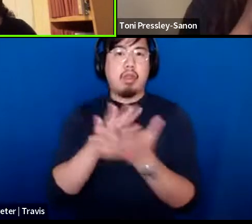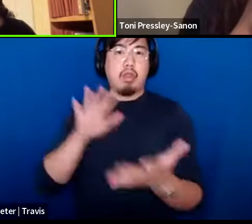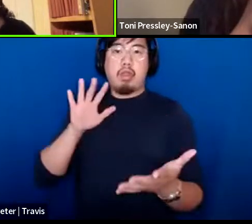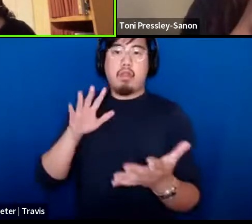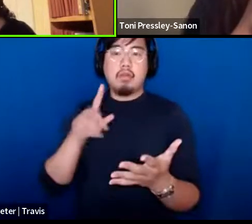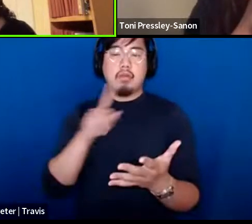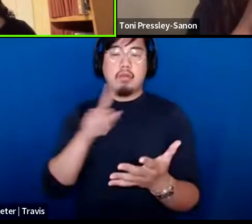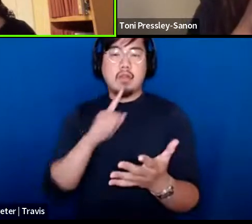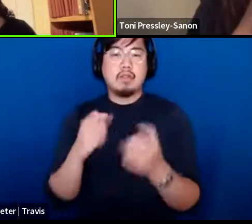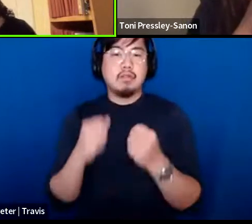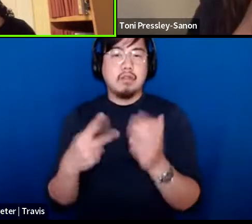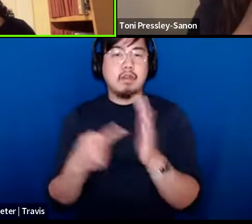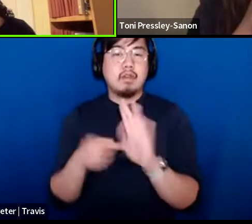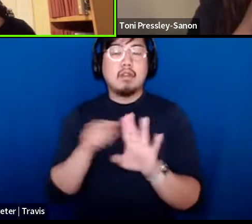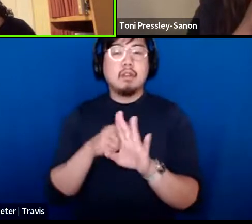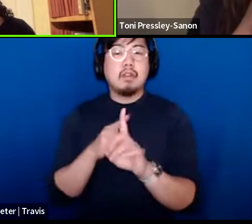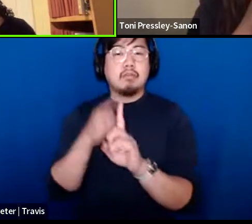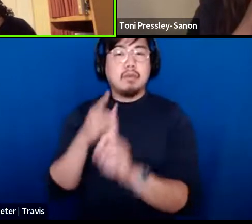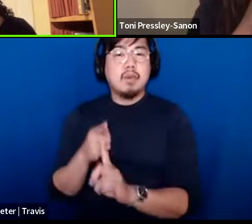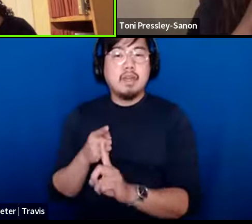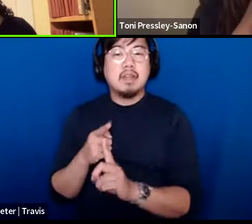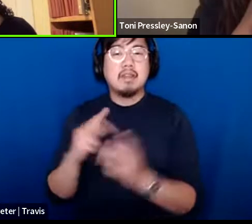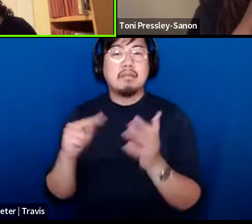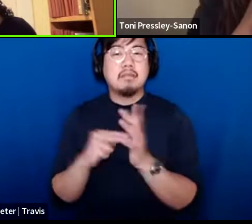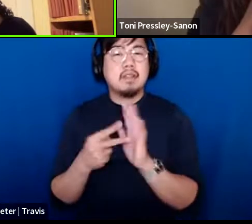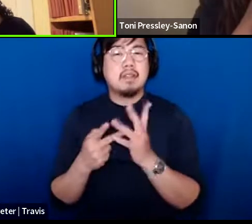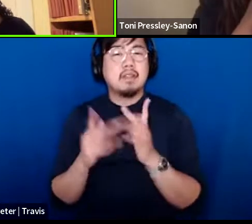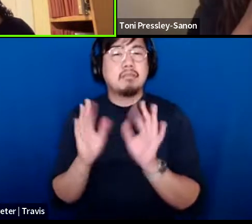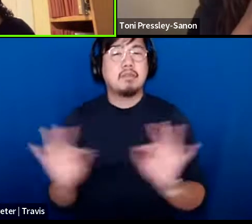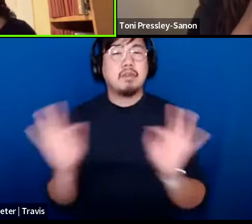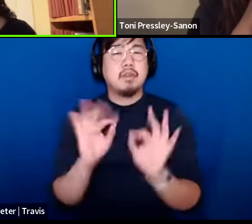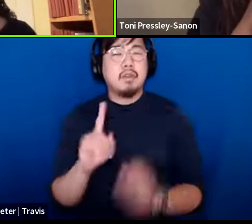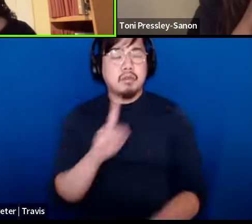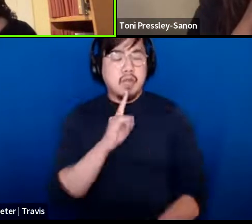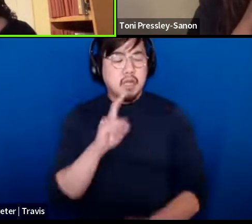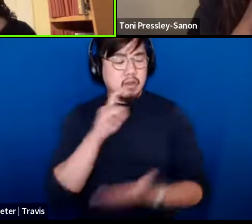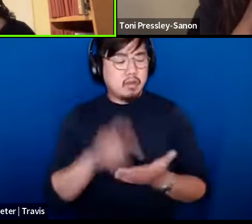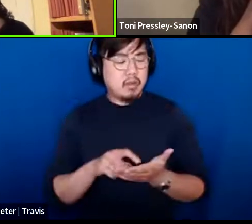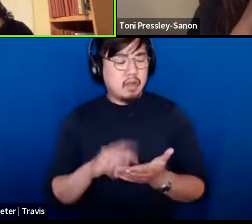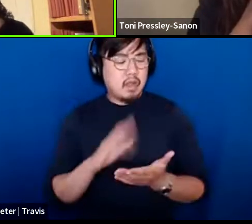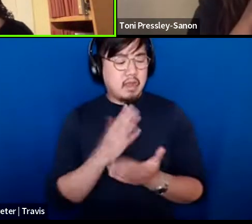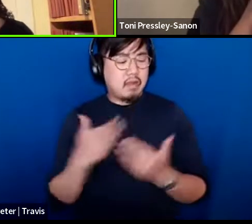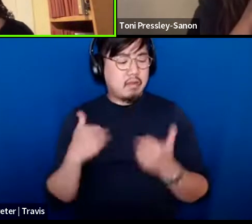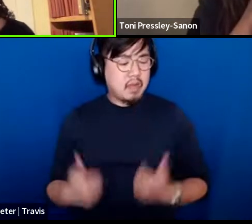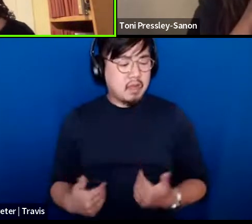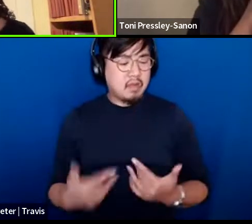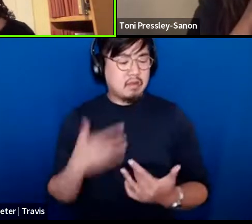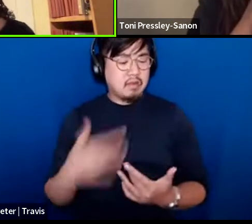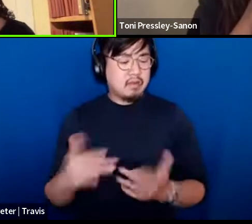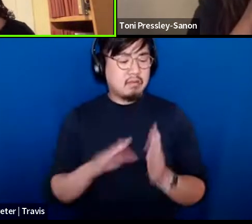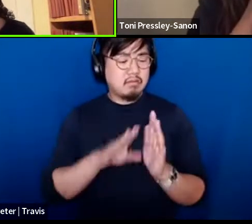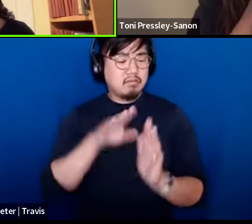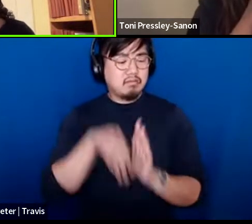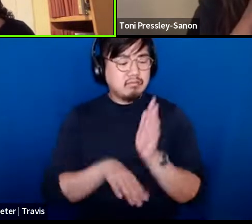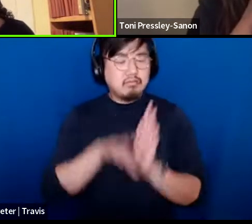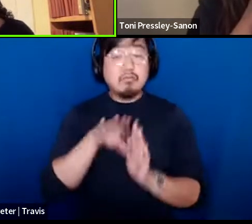of becoming deeply aware of the rhythms of our body. So for example, in a sitting